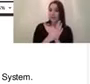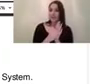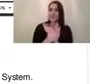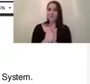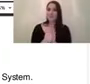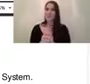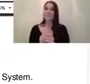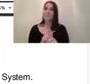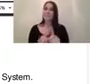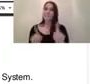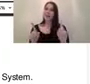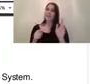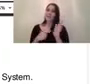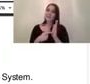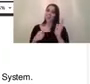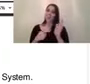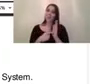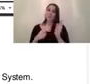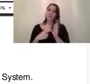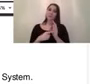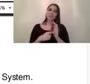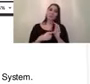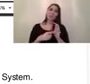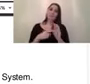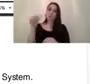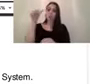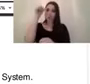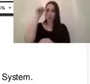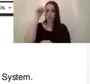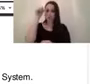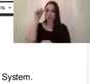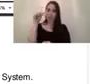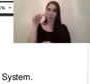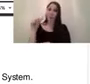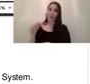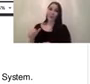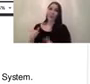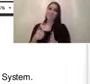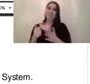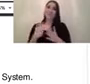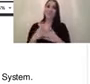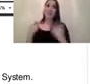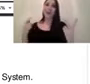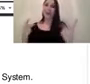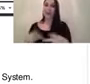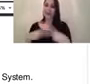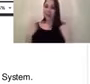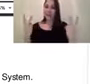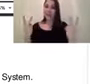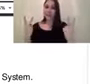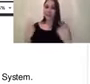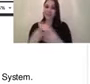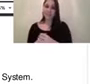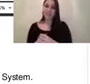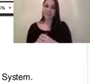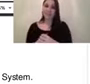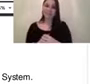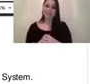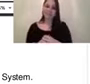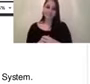But it's important to know what are the typical lighting configurations you may find in the market.